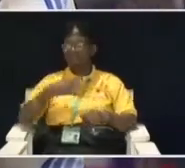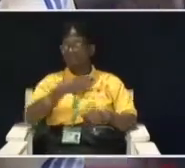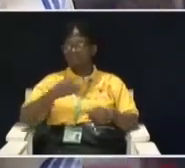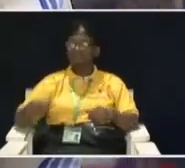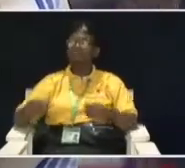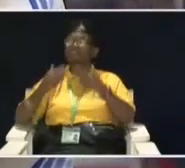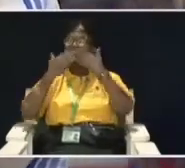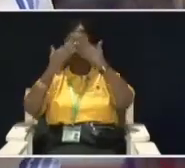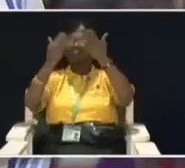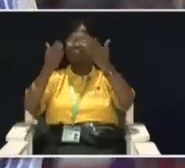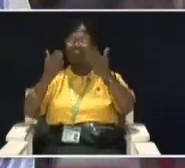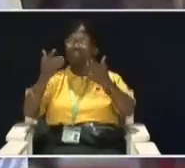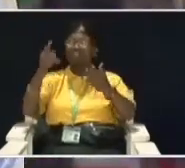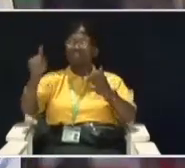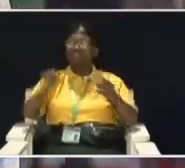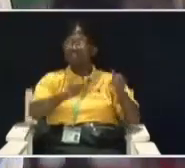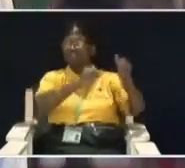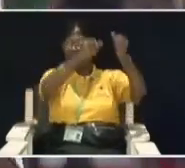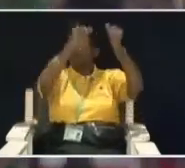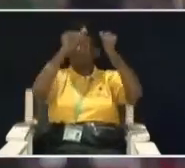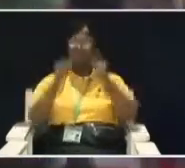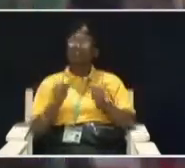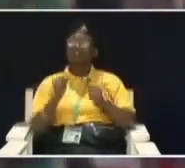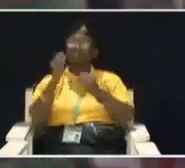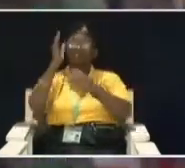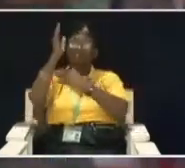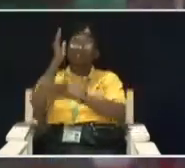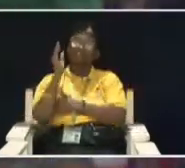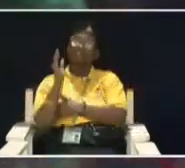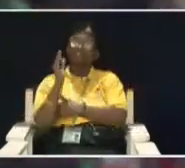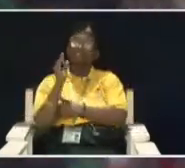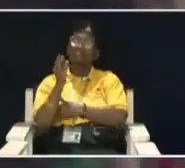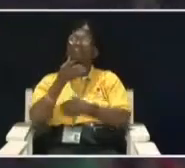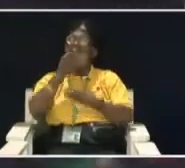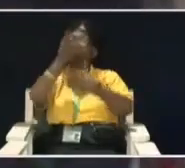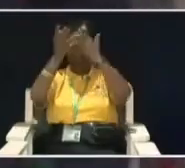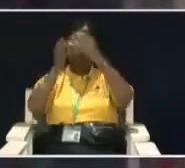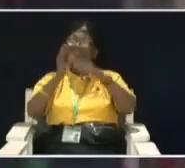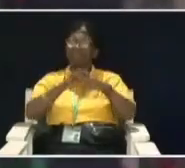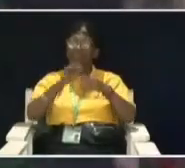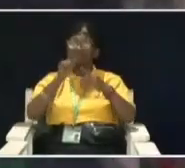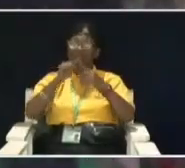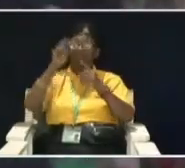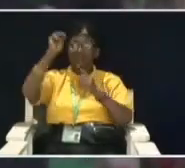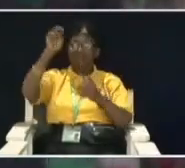Cry unto Him that you will not be put to shame,